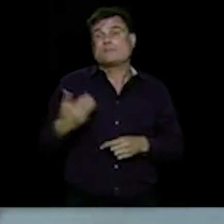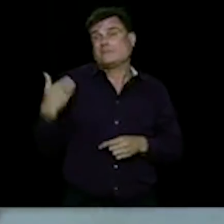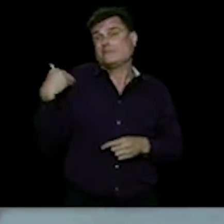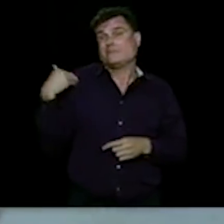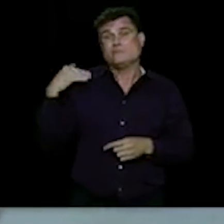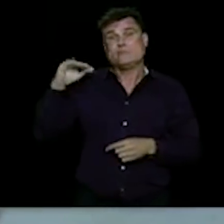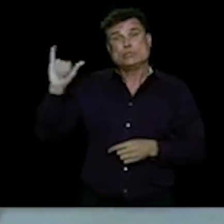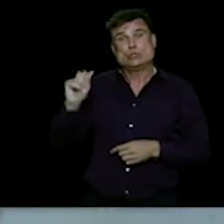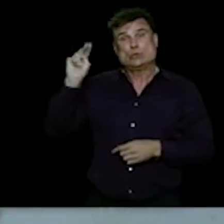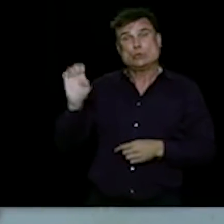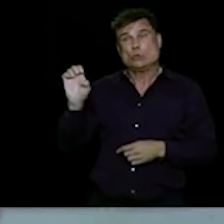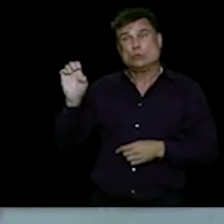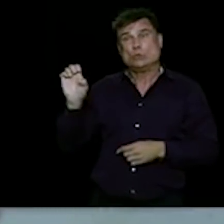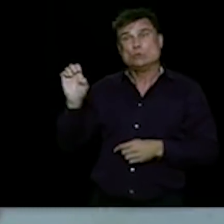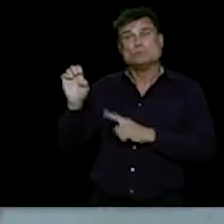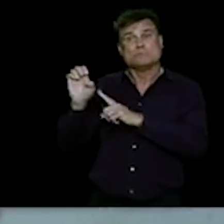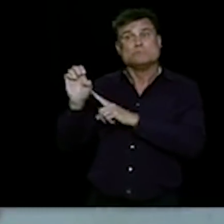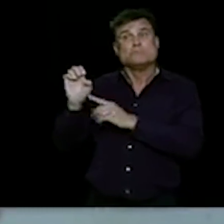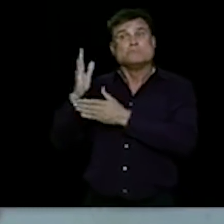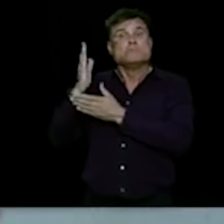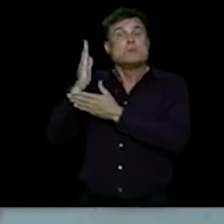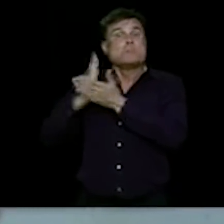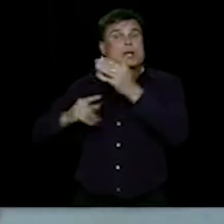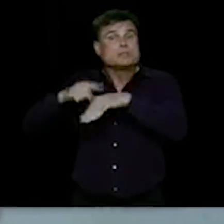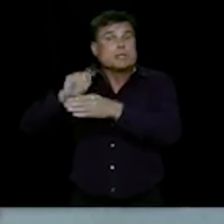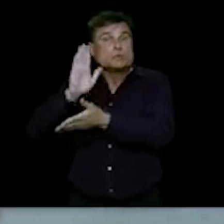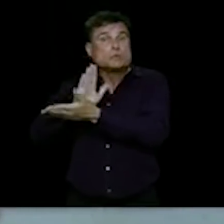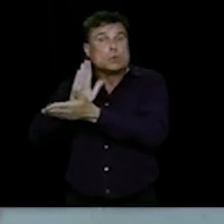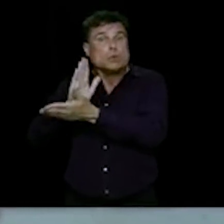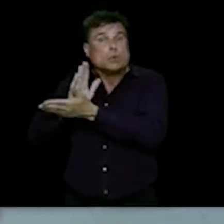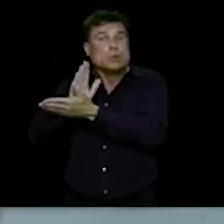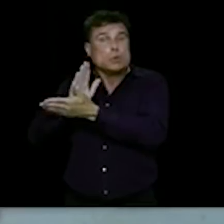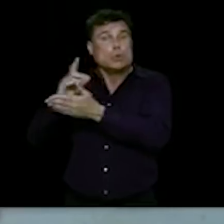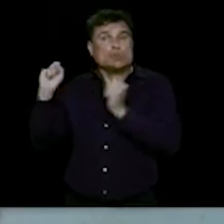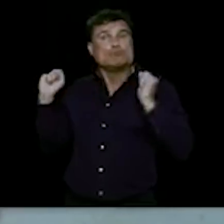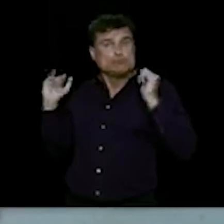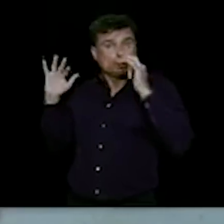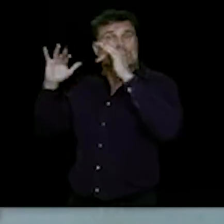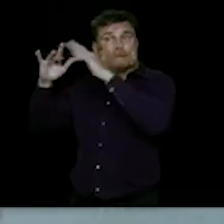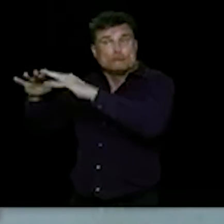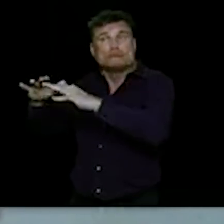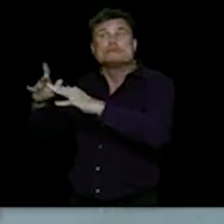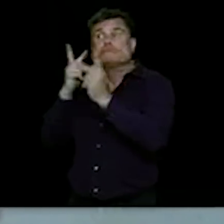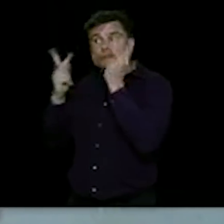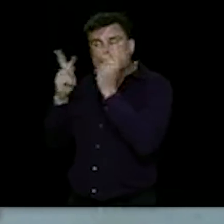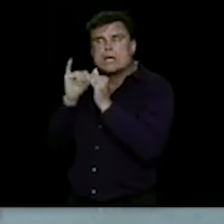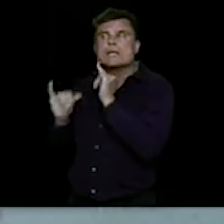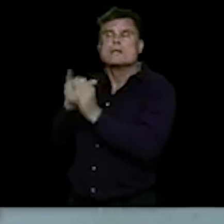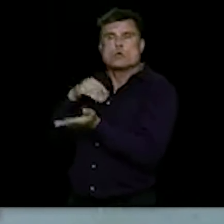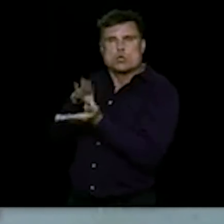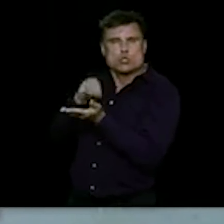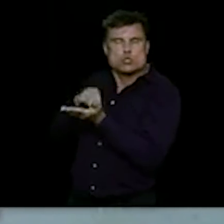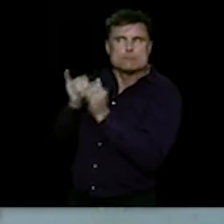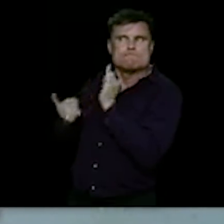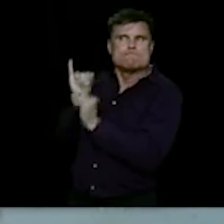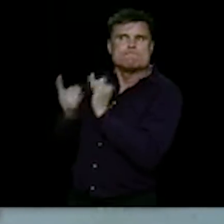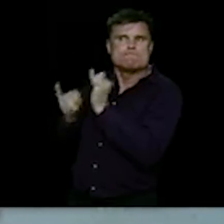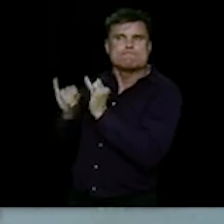some children this past June. When faced with setbacks or when faced with clusters and transmission events,